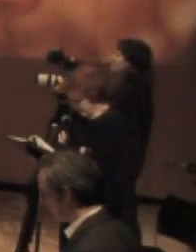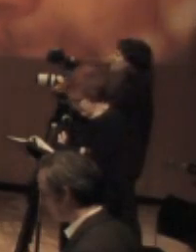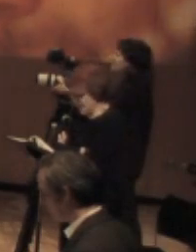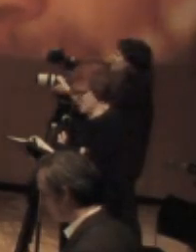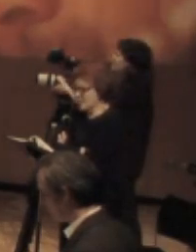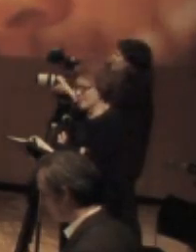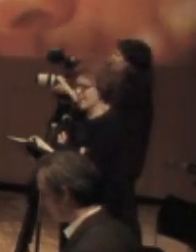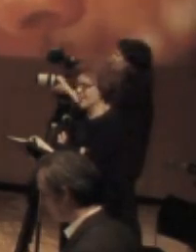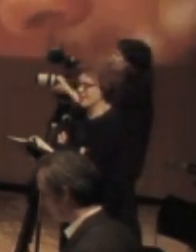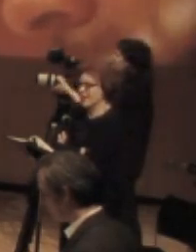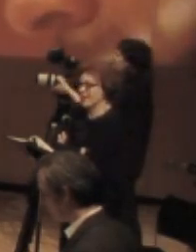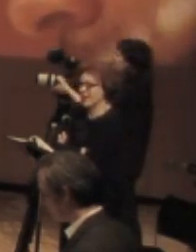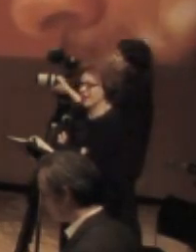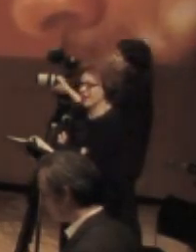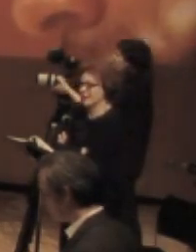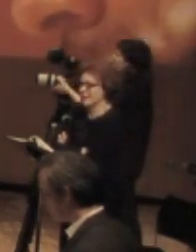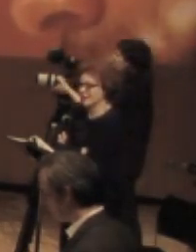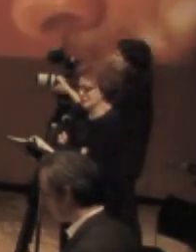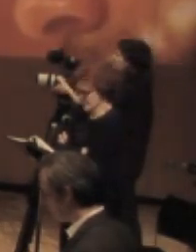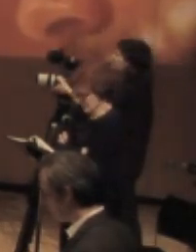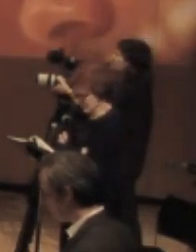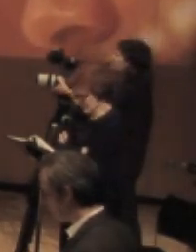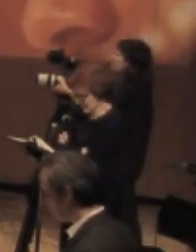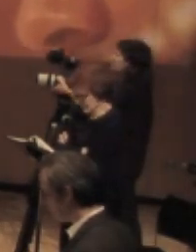face she just lay